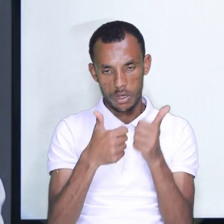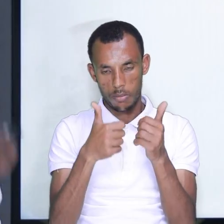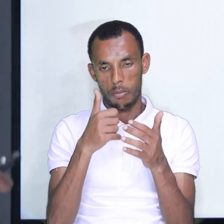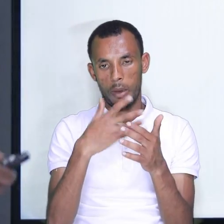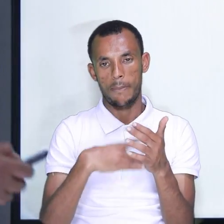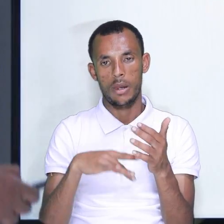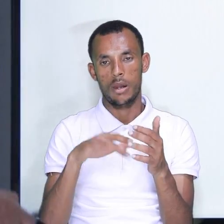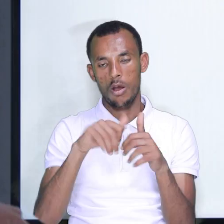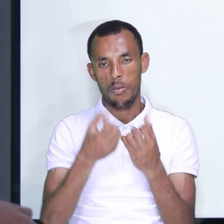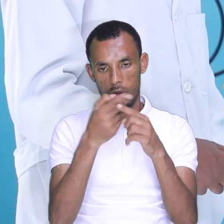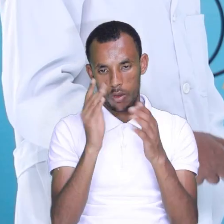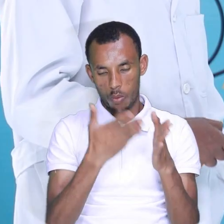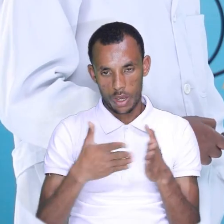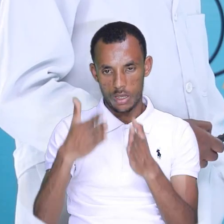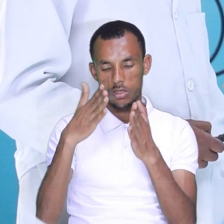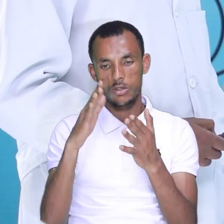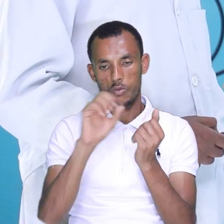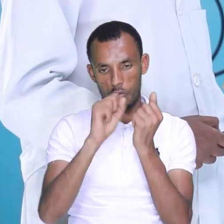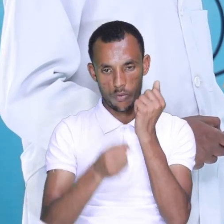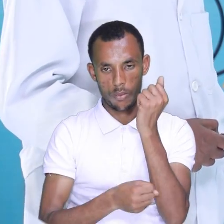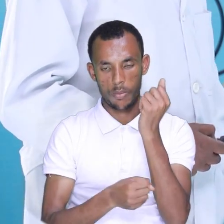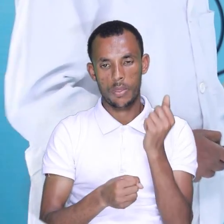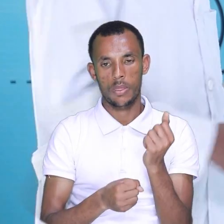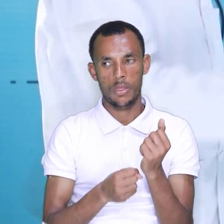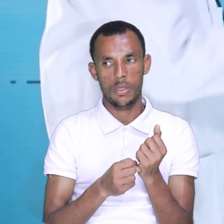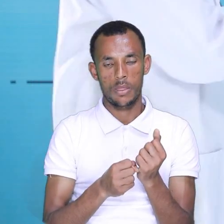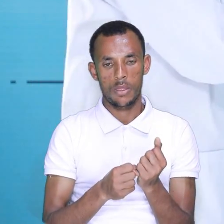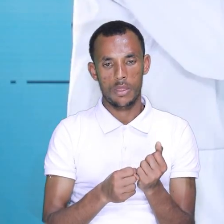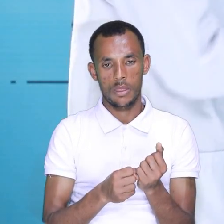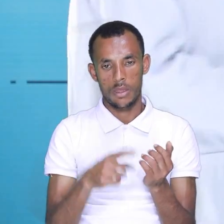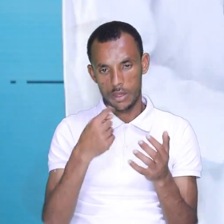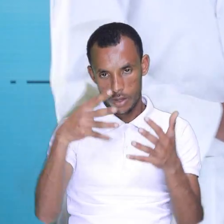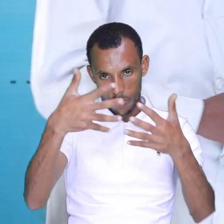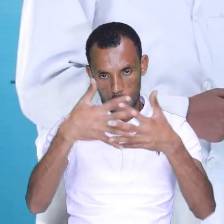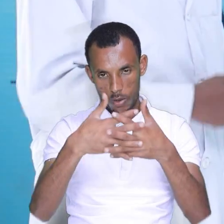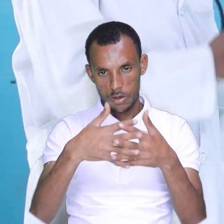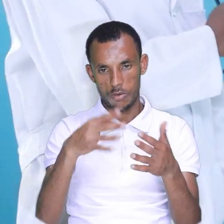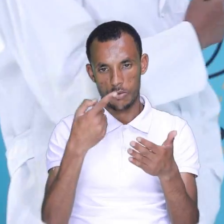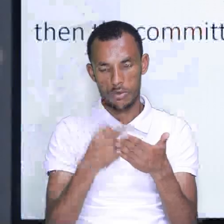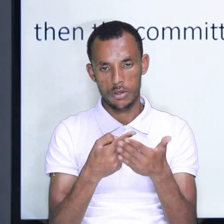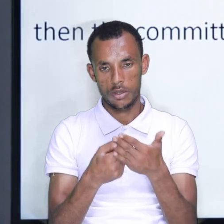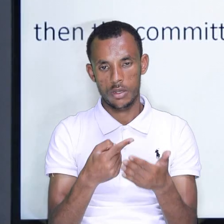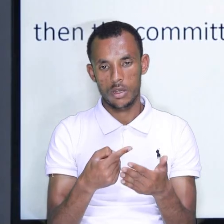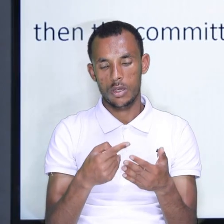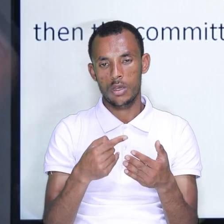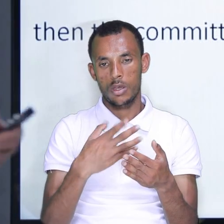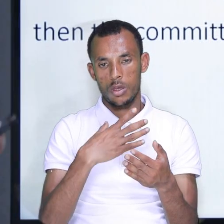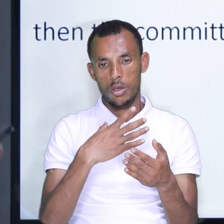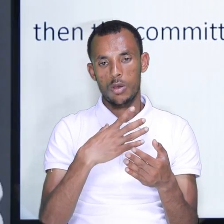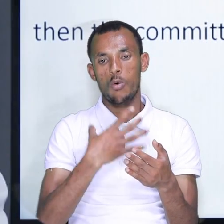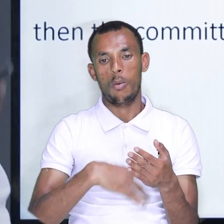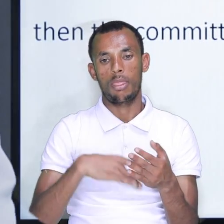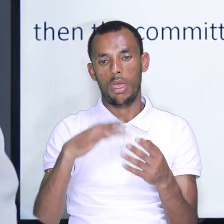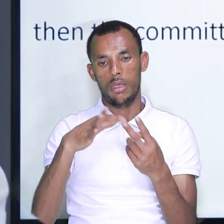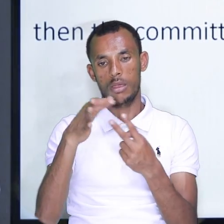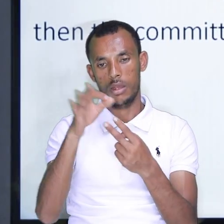Then in how many different ways can you form? You have the combination of, since committee selection